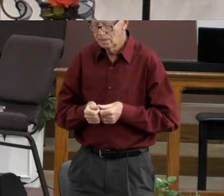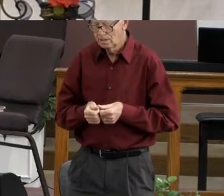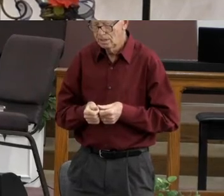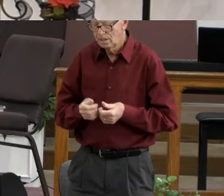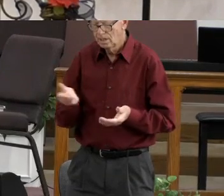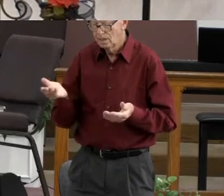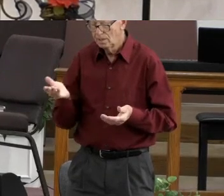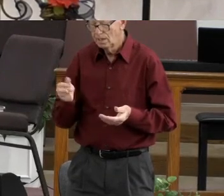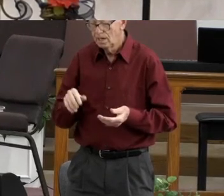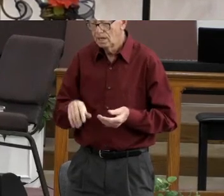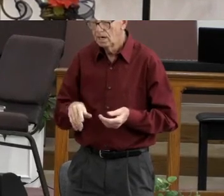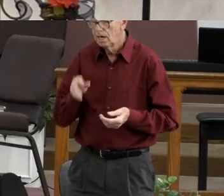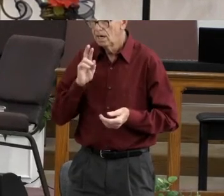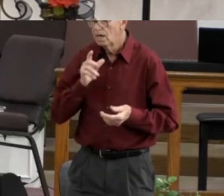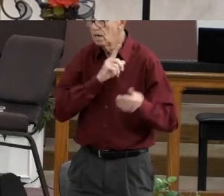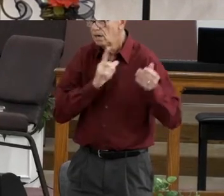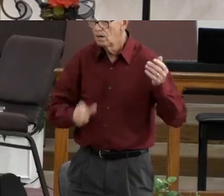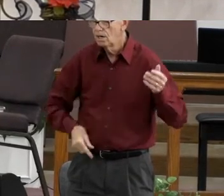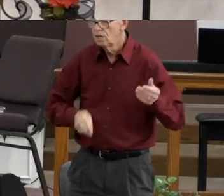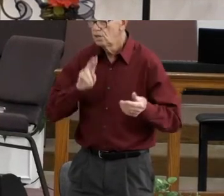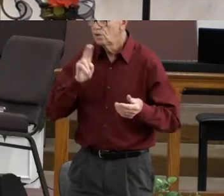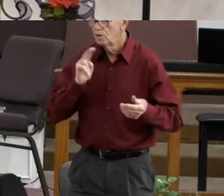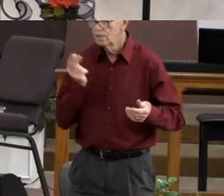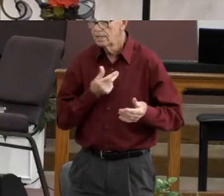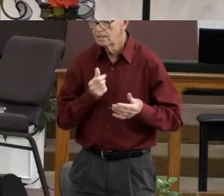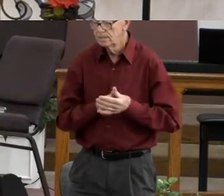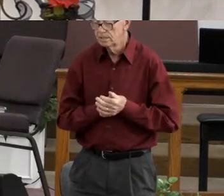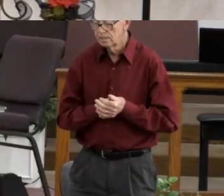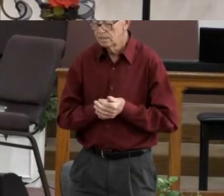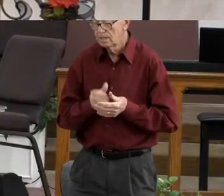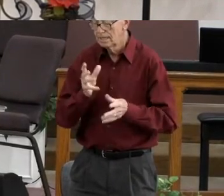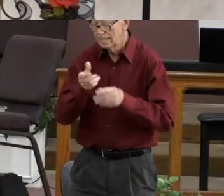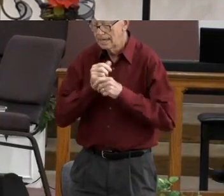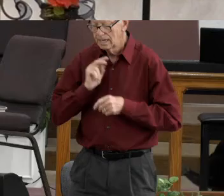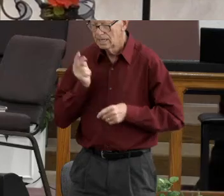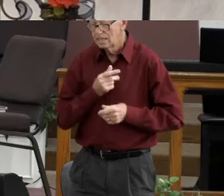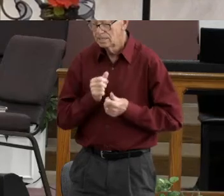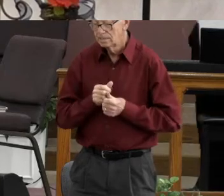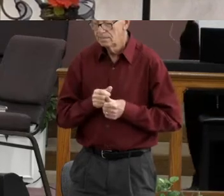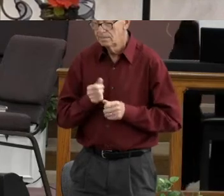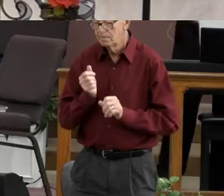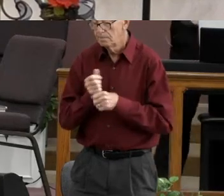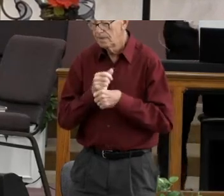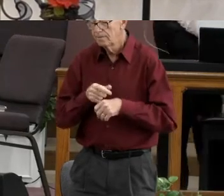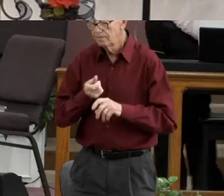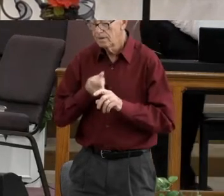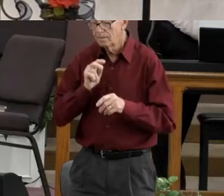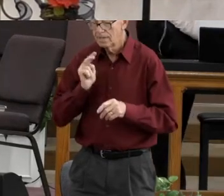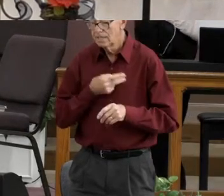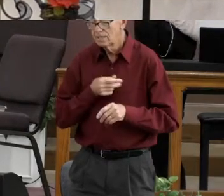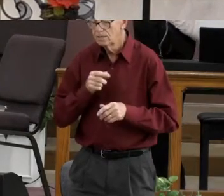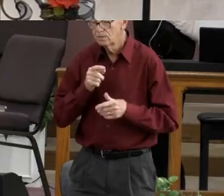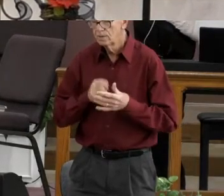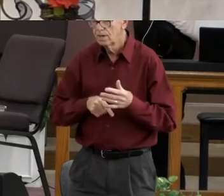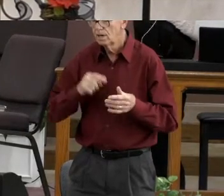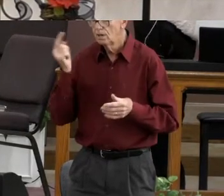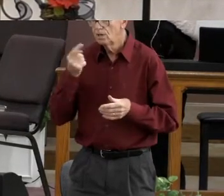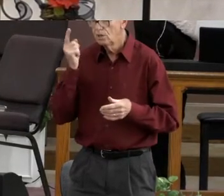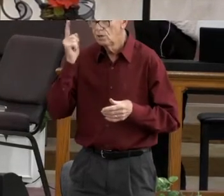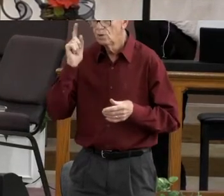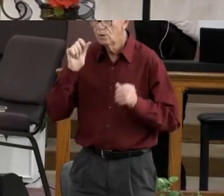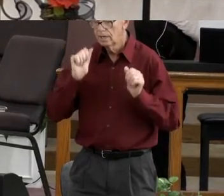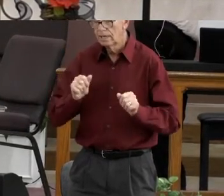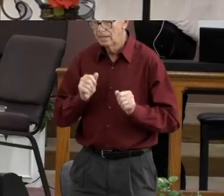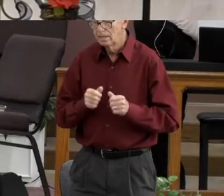Here we are, Lord. Use us. Take us. Make from us what only You can.